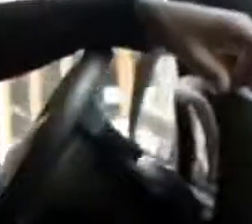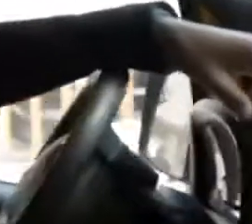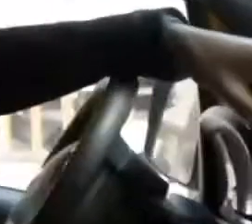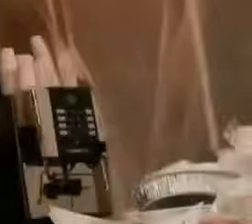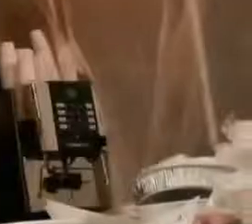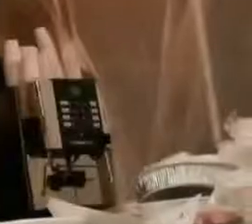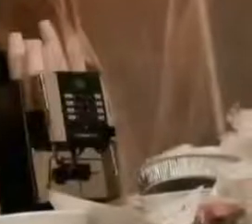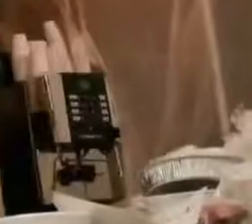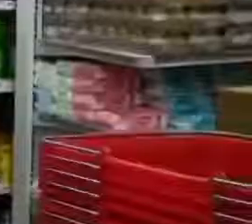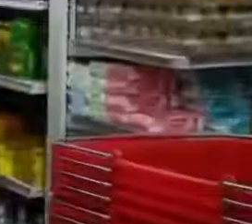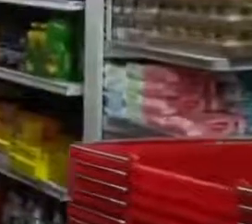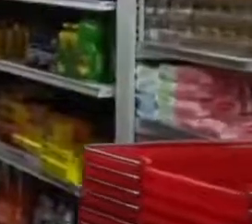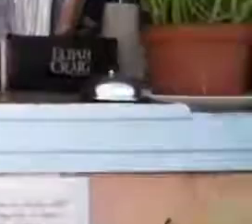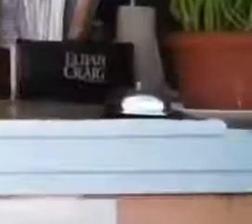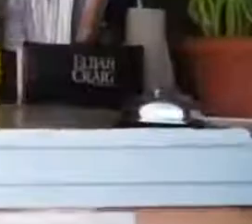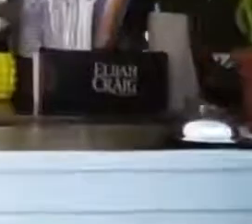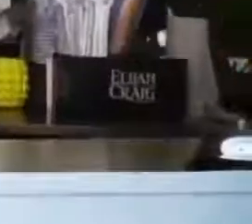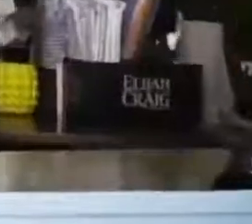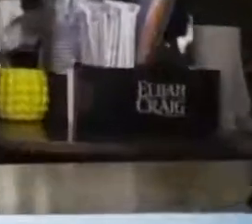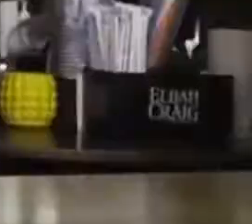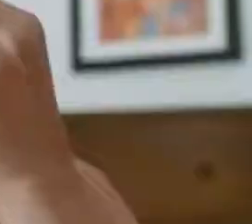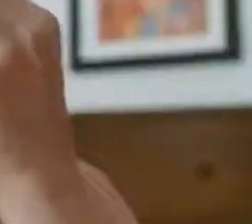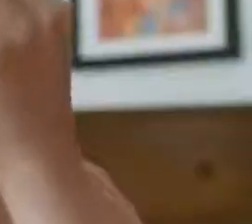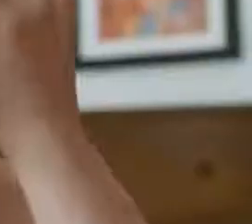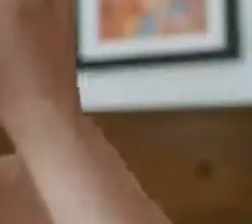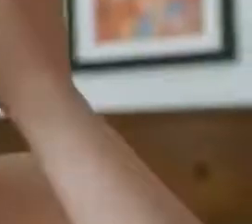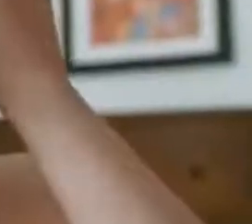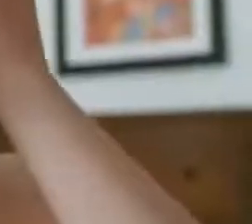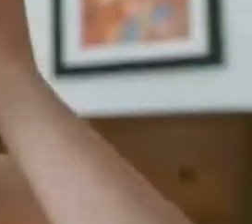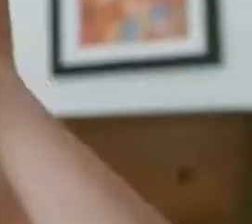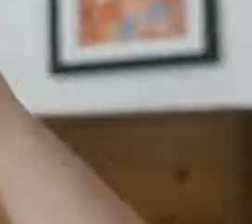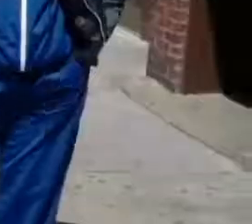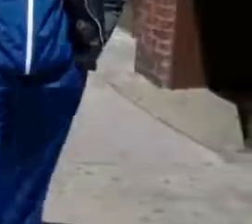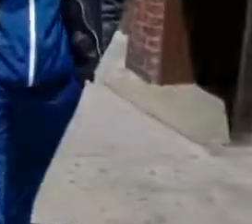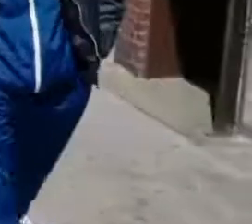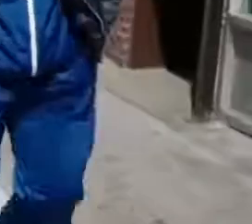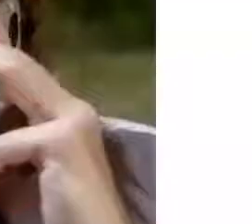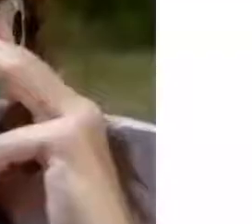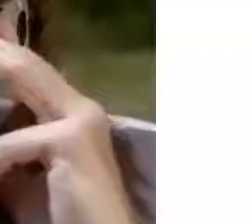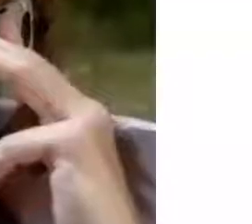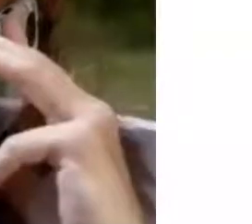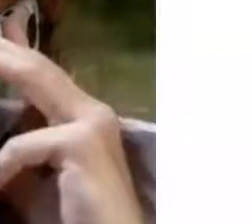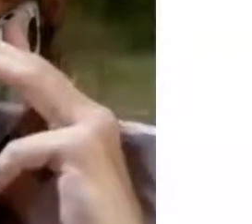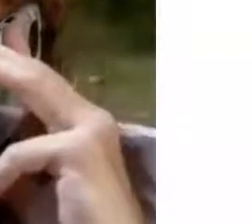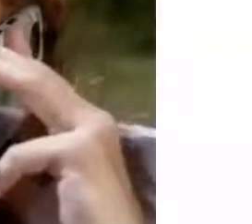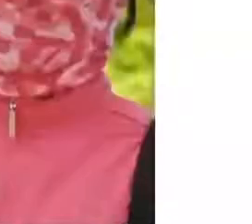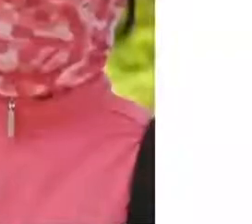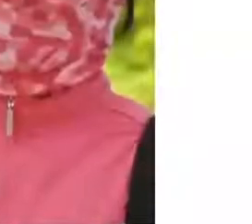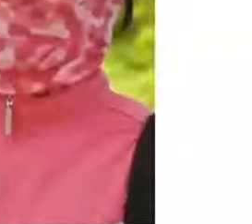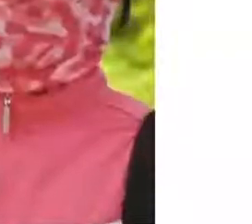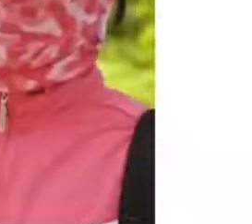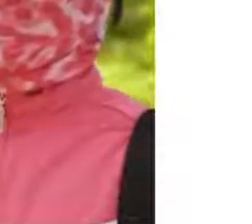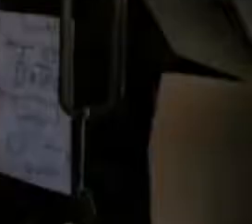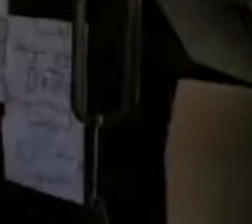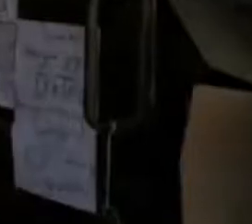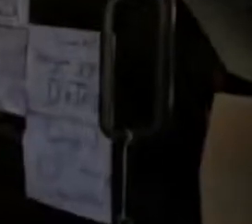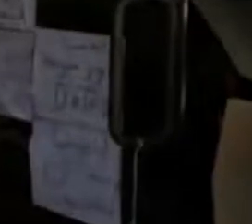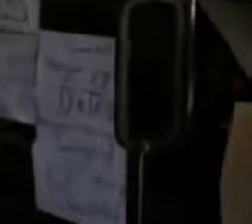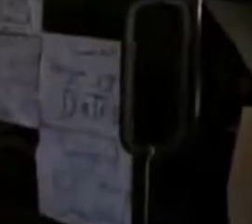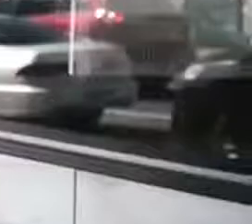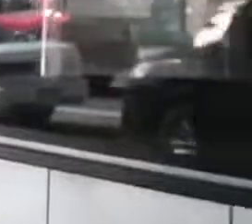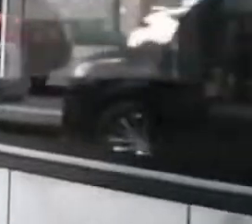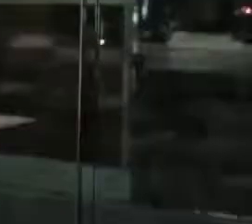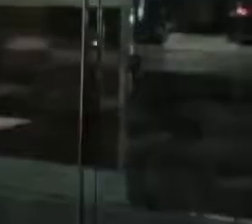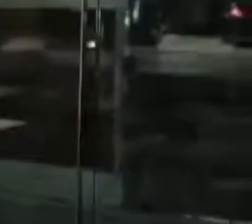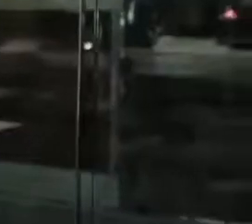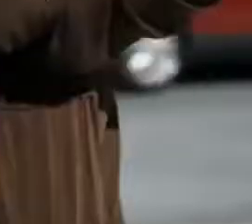reopen and stay open. We all need to do our part. And show that we care. Look, man. I wear a mask to protect you. You wear a mask to